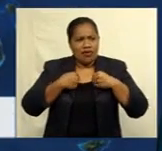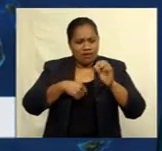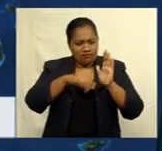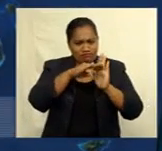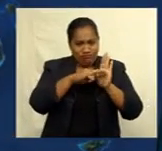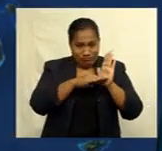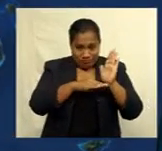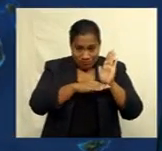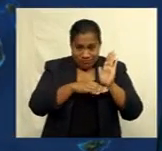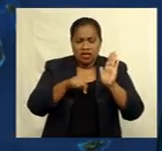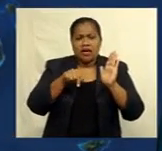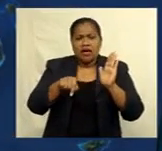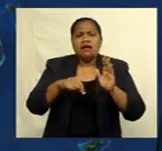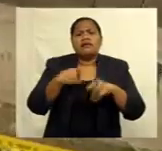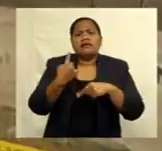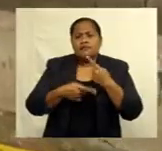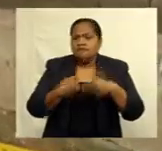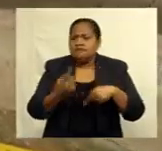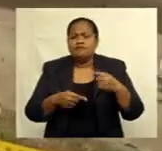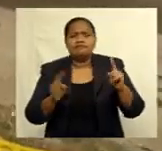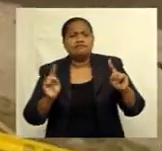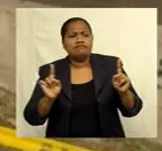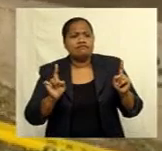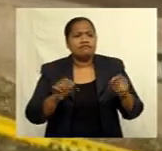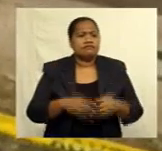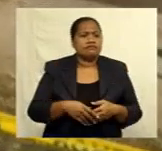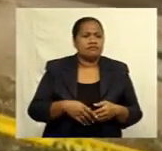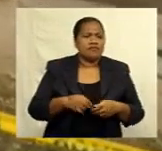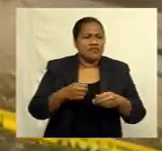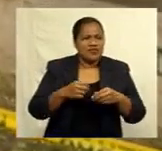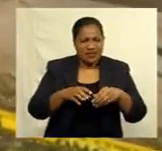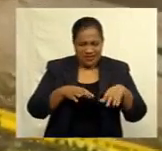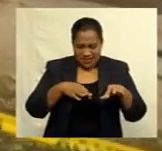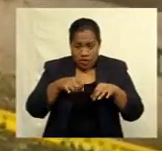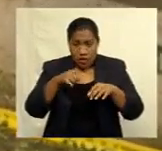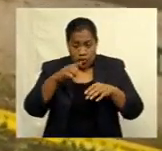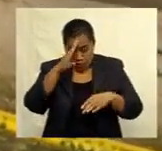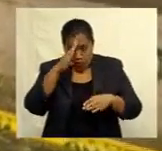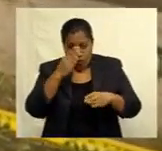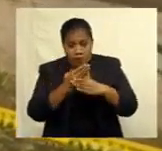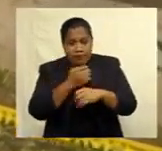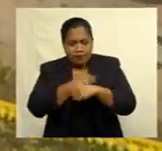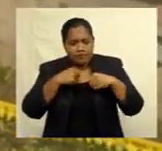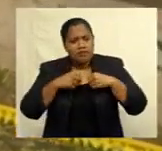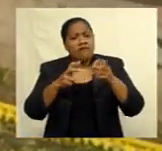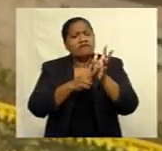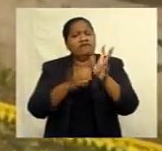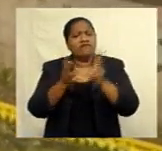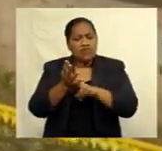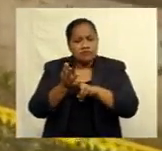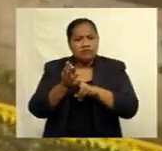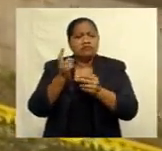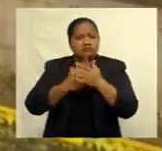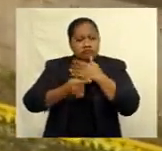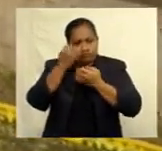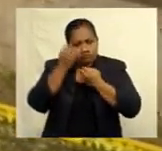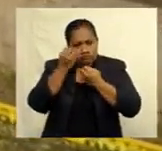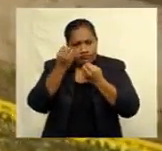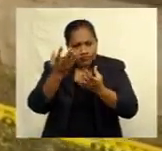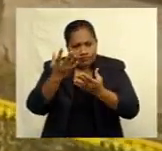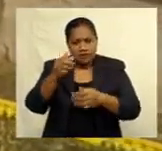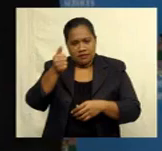regards to this, and we hope that our villages are notified